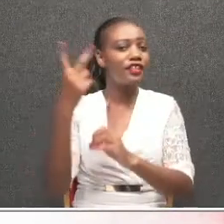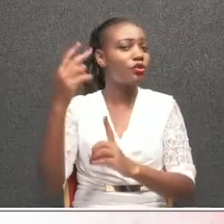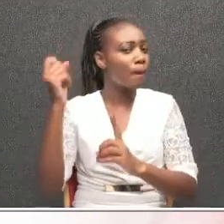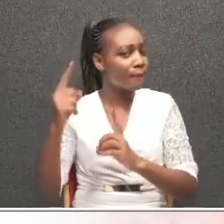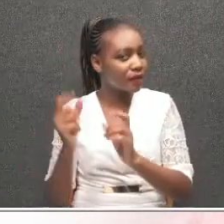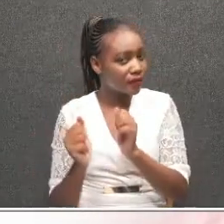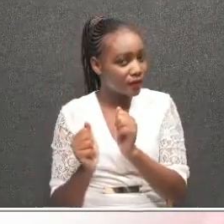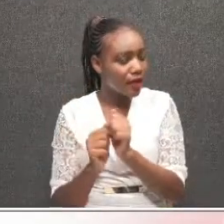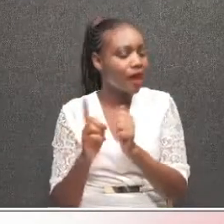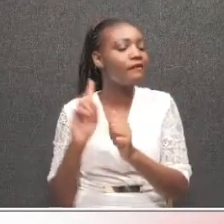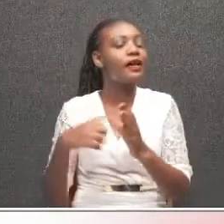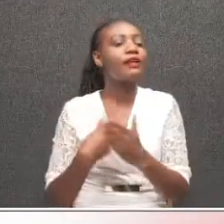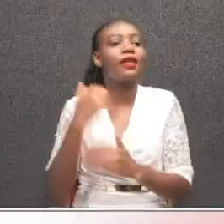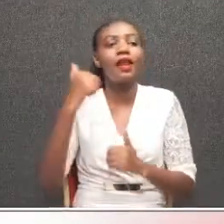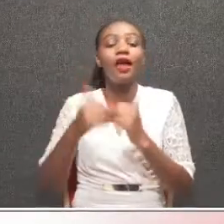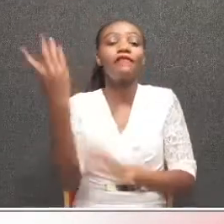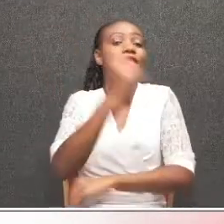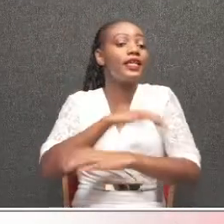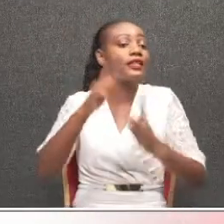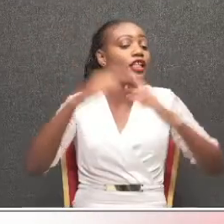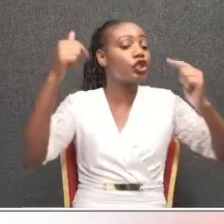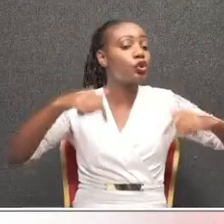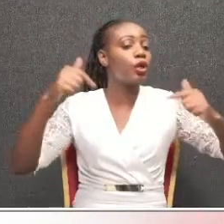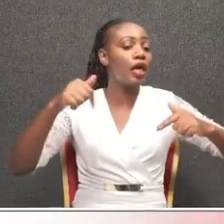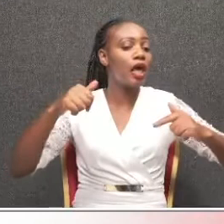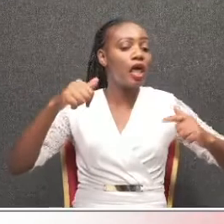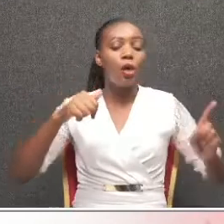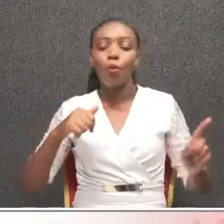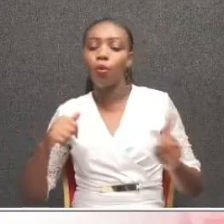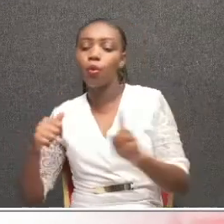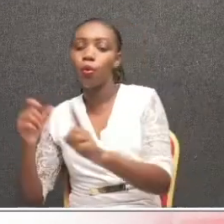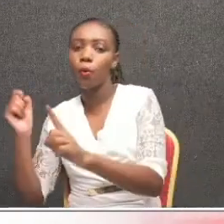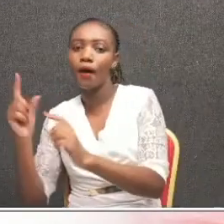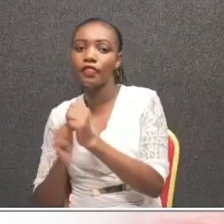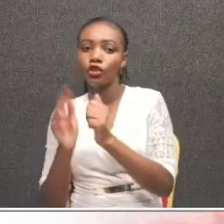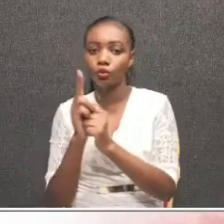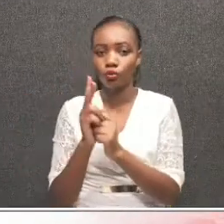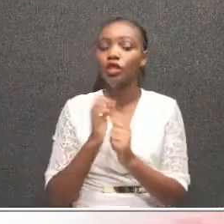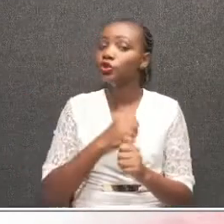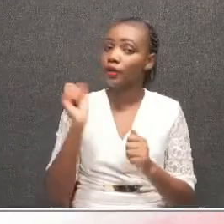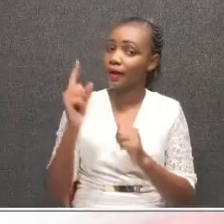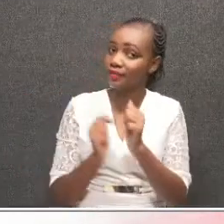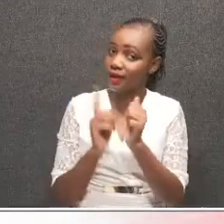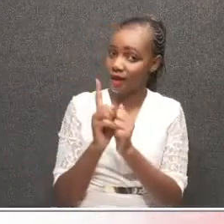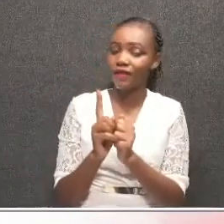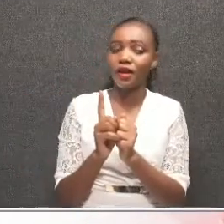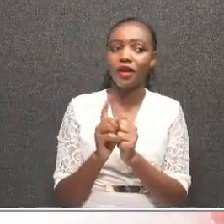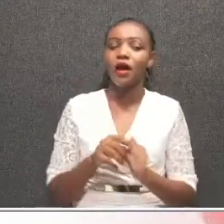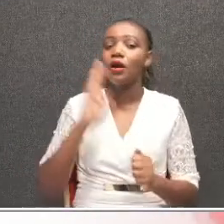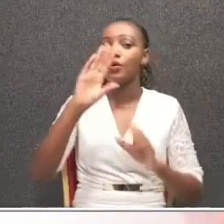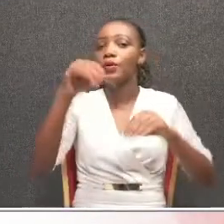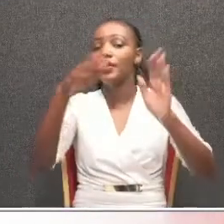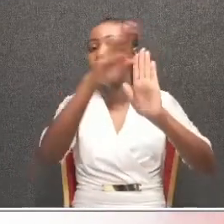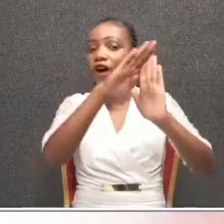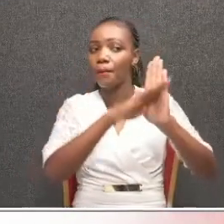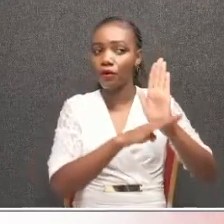Kila siku kuanzia leo mpaka 2nd of November. Tutakuwa tunatoa ile schedule mahali